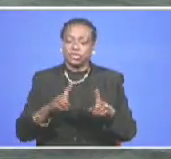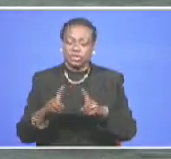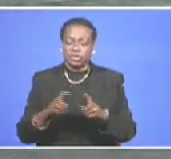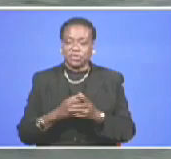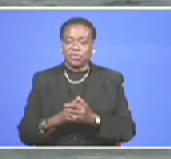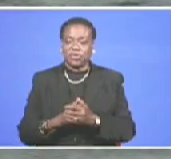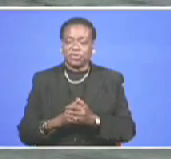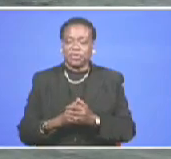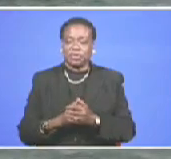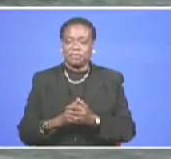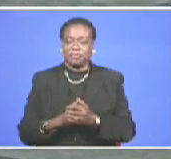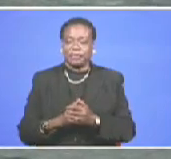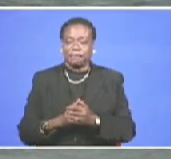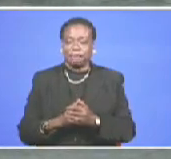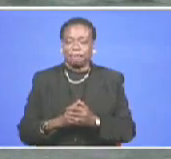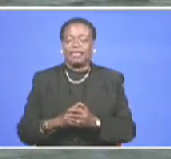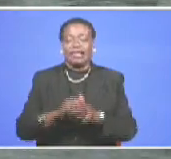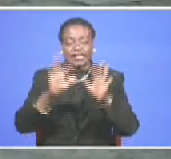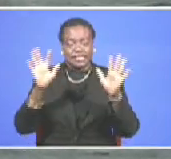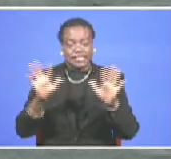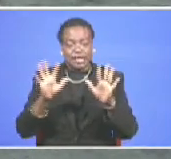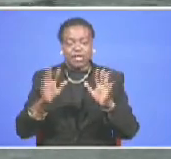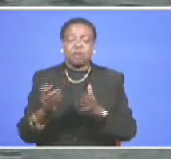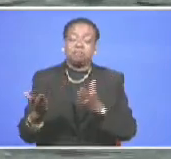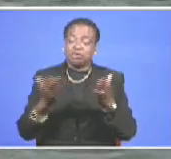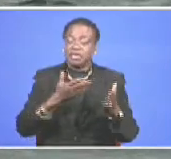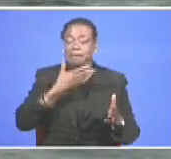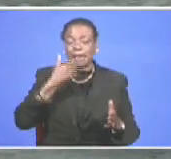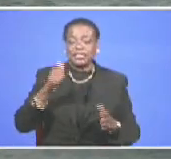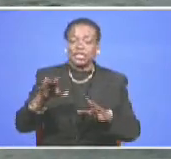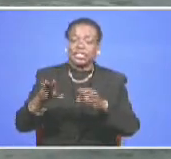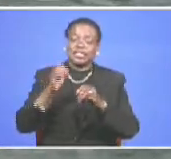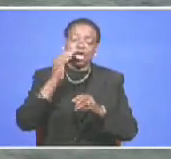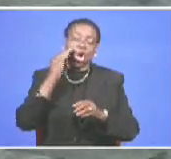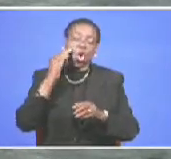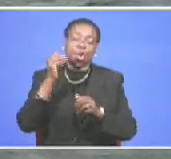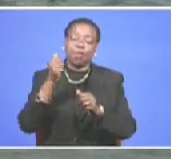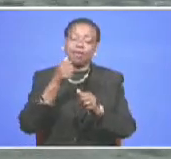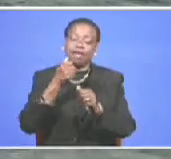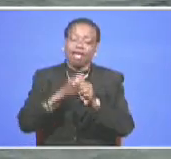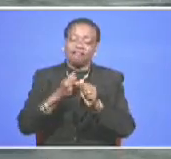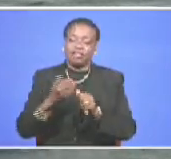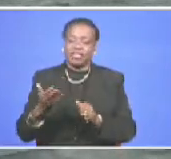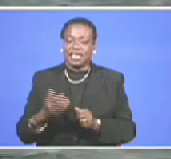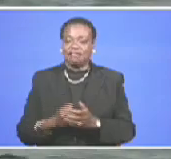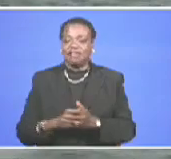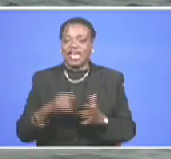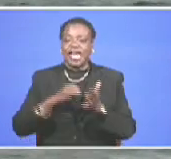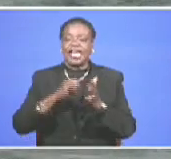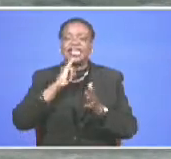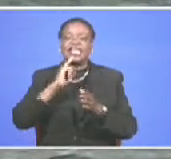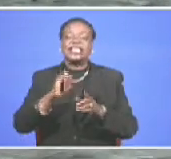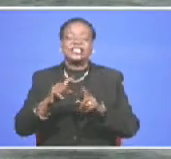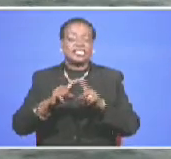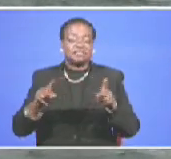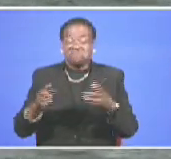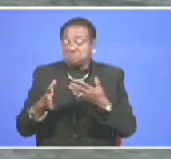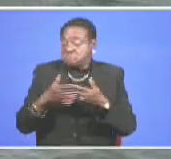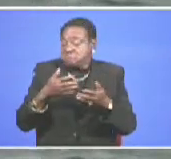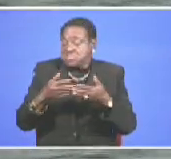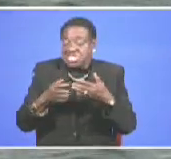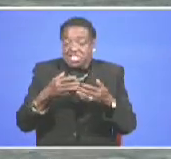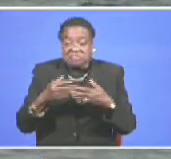best regatta up till Sunday, and Sunday you bring your best thing and you take home everything? Yeah, well, I guess it's different. Either way, it don't matter to